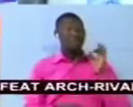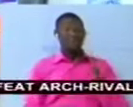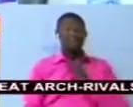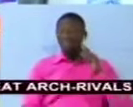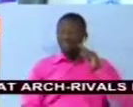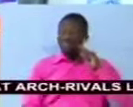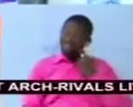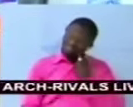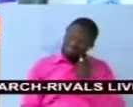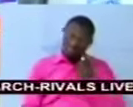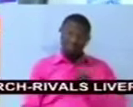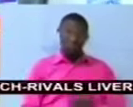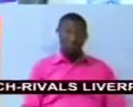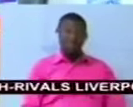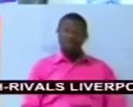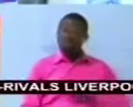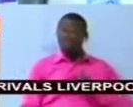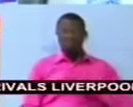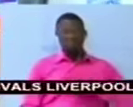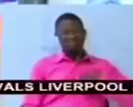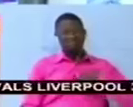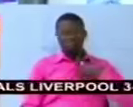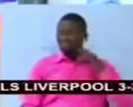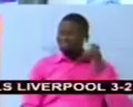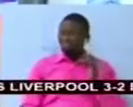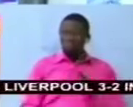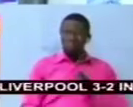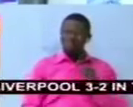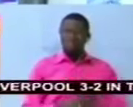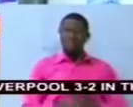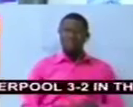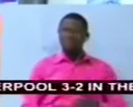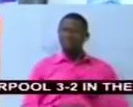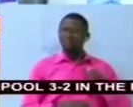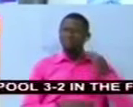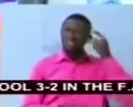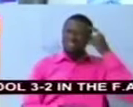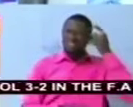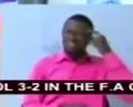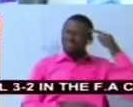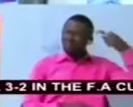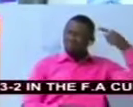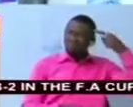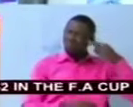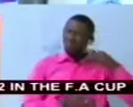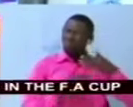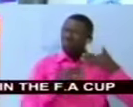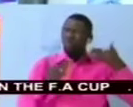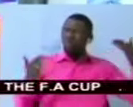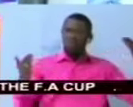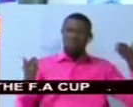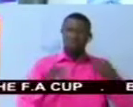re. With pain. Dama ko xelat beson. I think about this for so long.